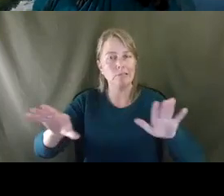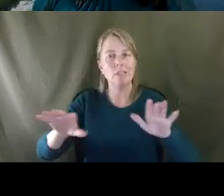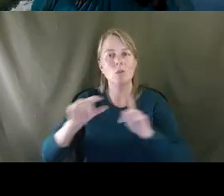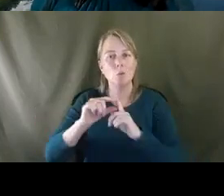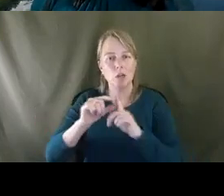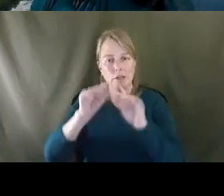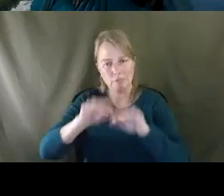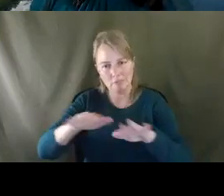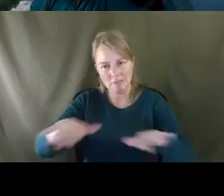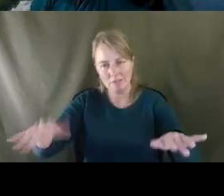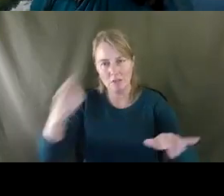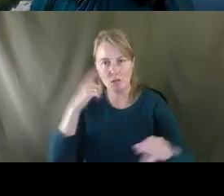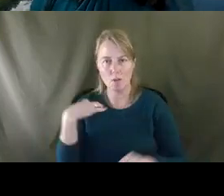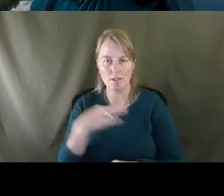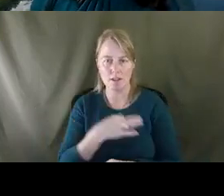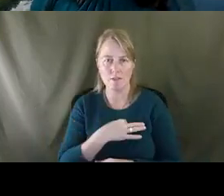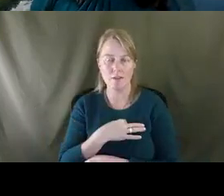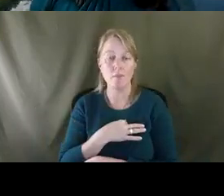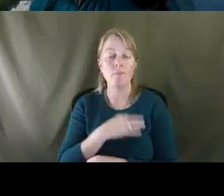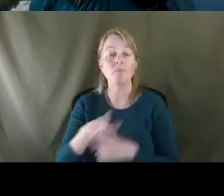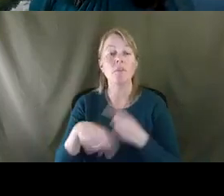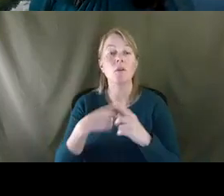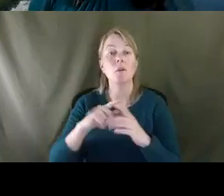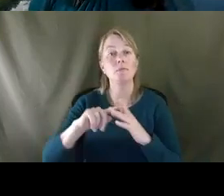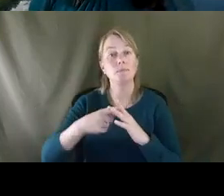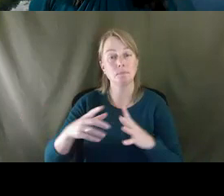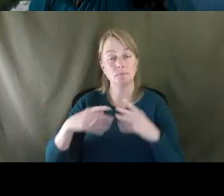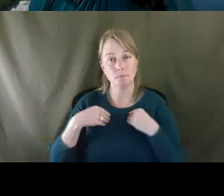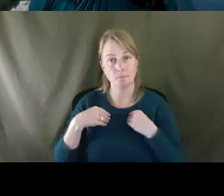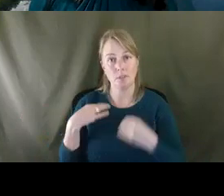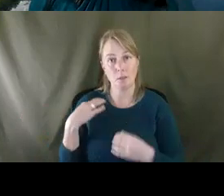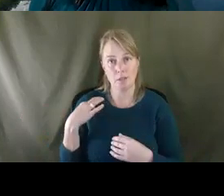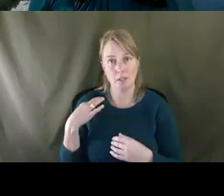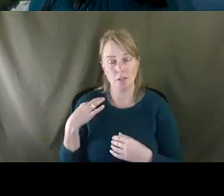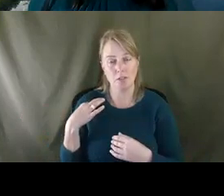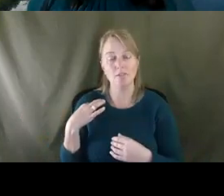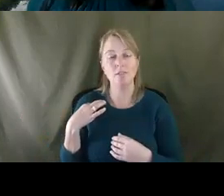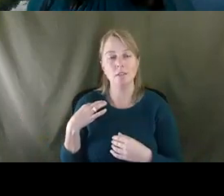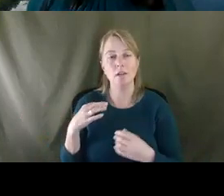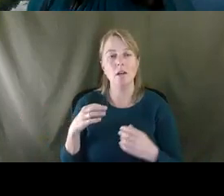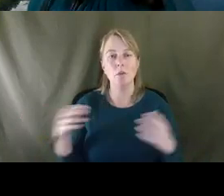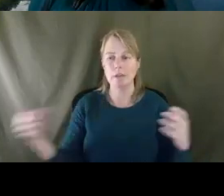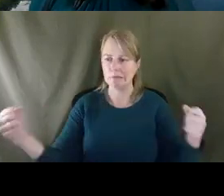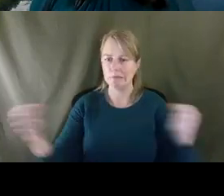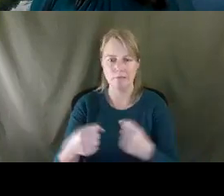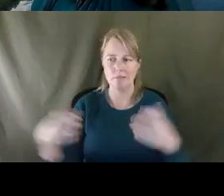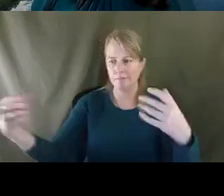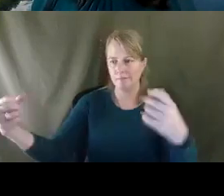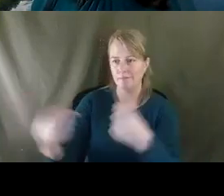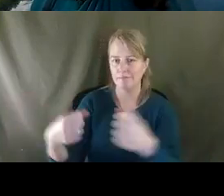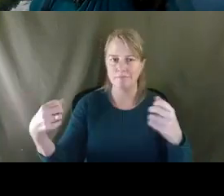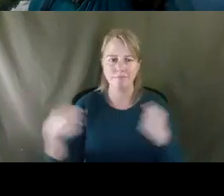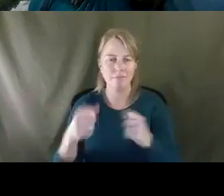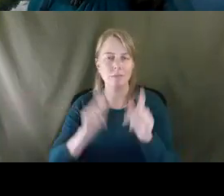passing it along to their staff. Once we began accepting applications, we began pairing folks together based on